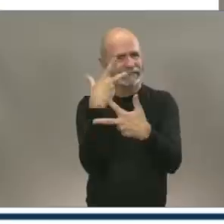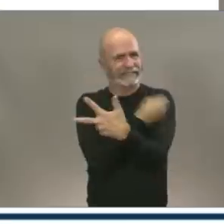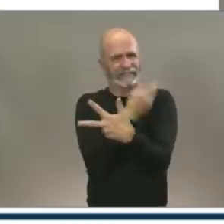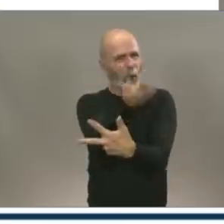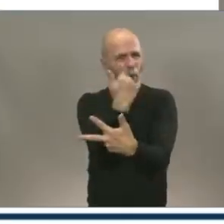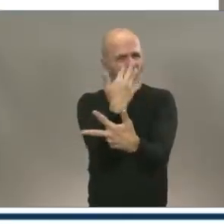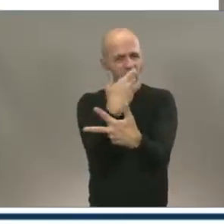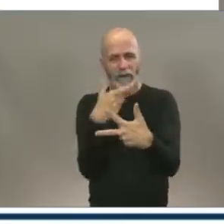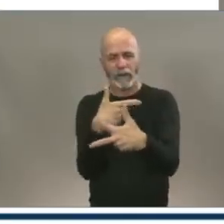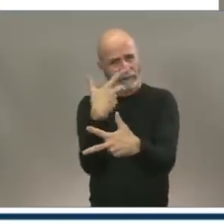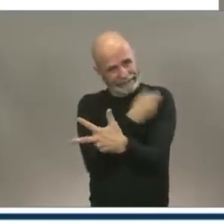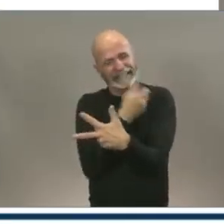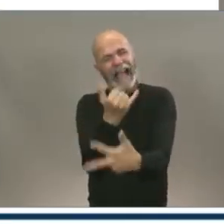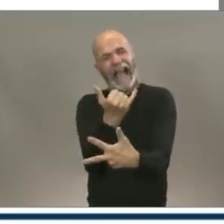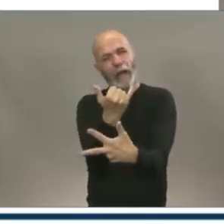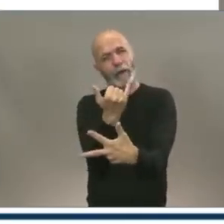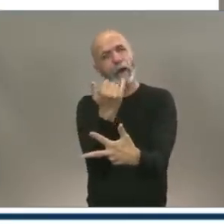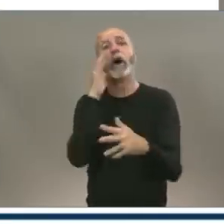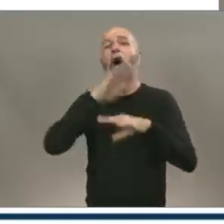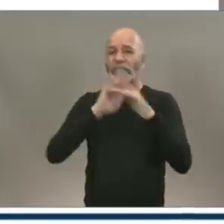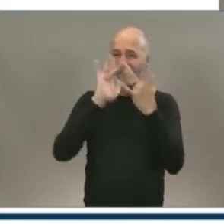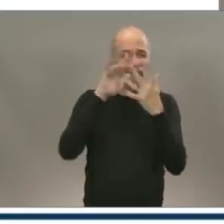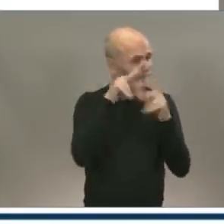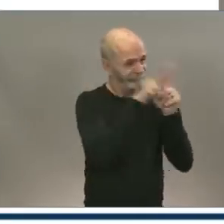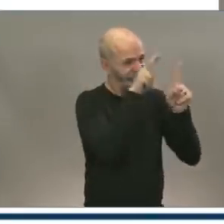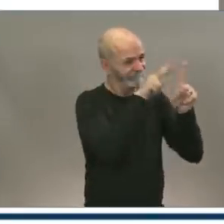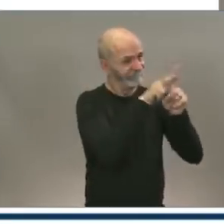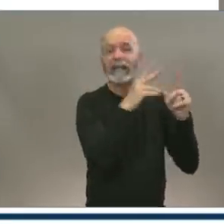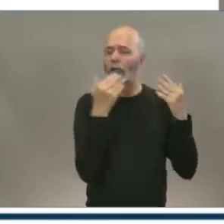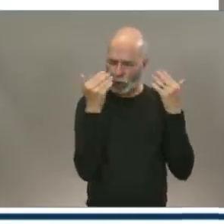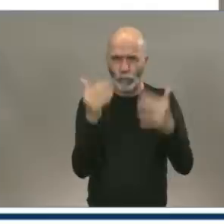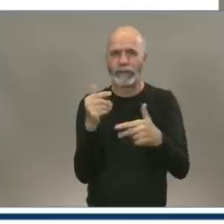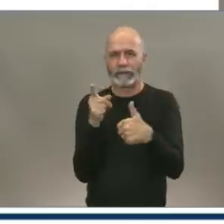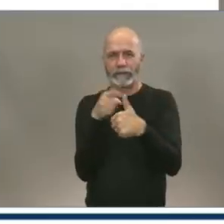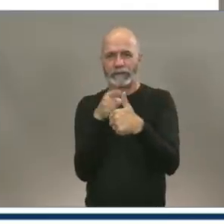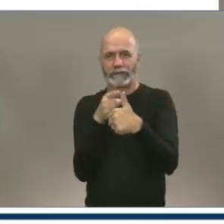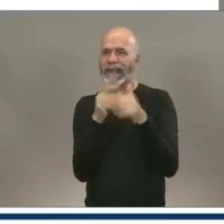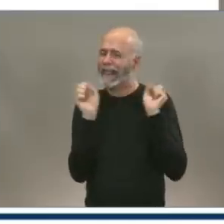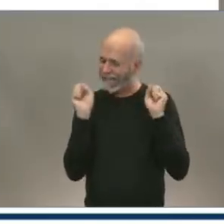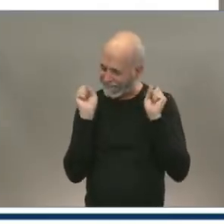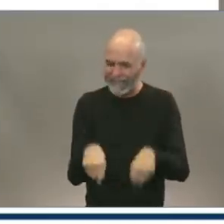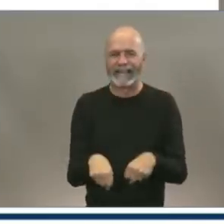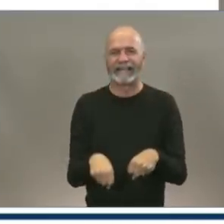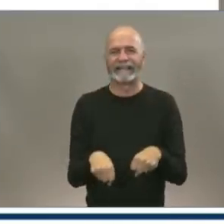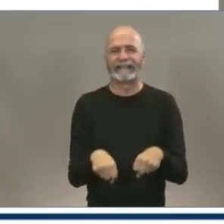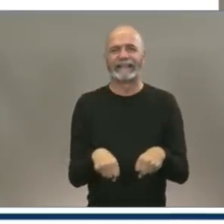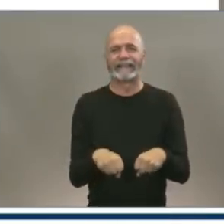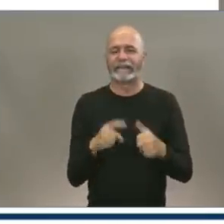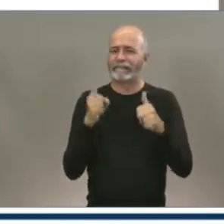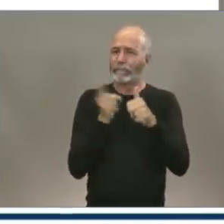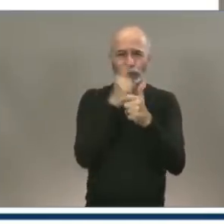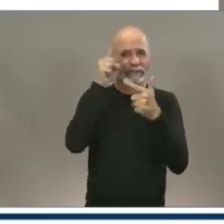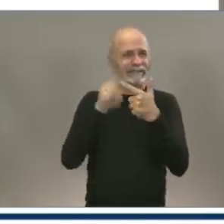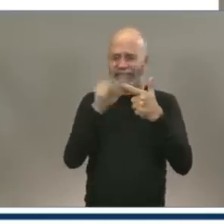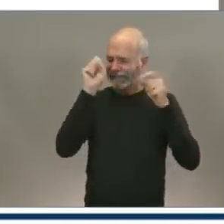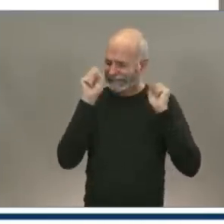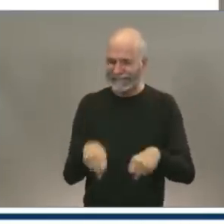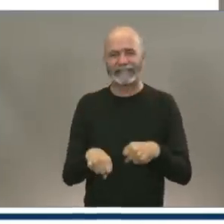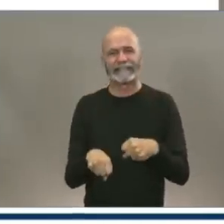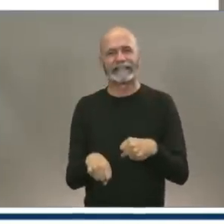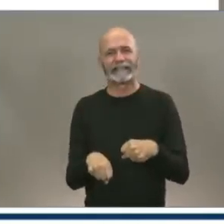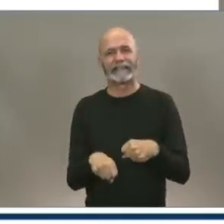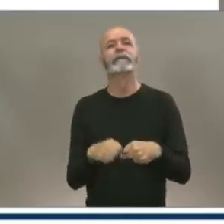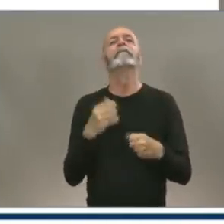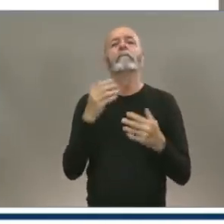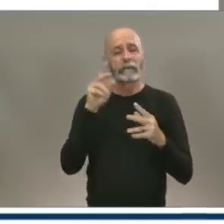they need to do is go online and book an appointment through our online booking system. And they will get them, as soon as you book your appointment, we'll